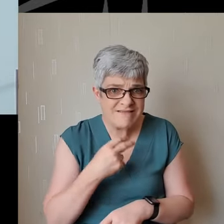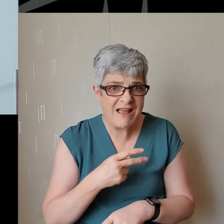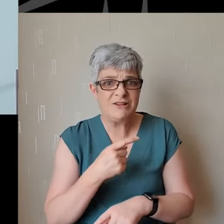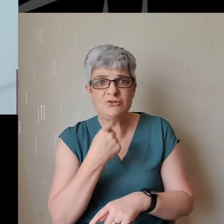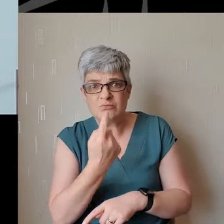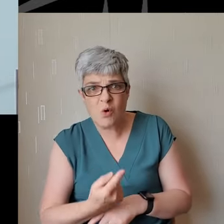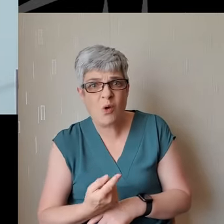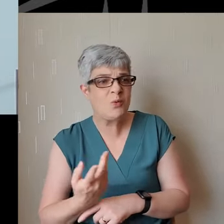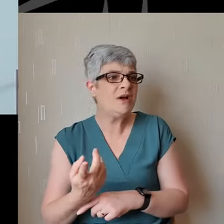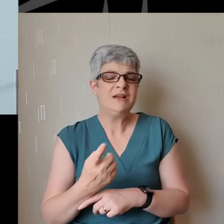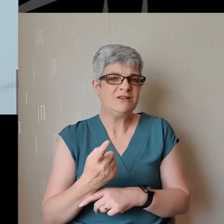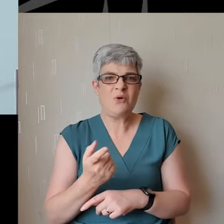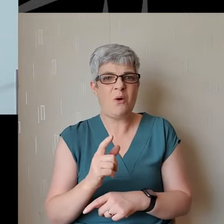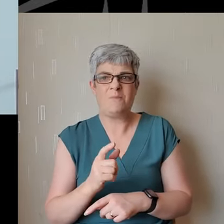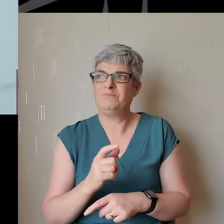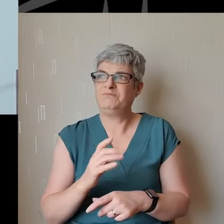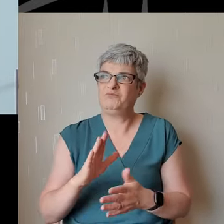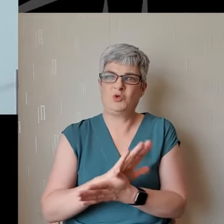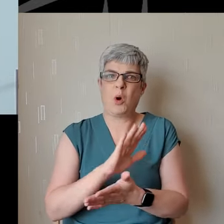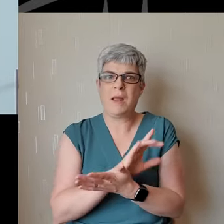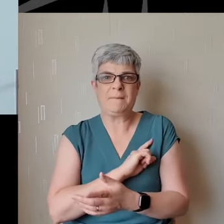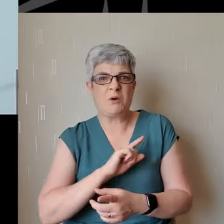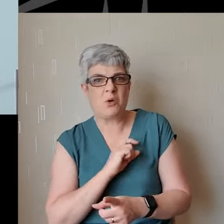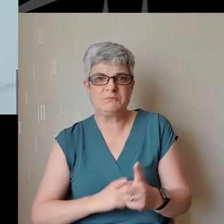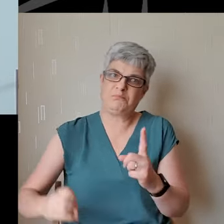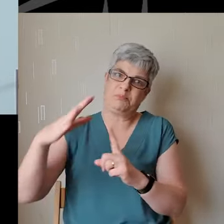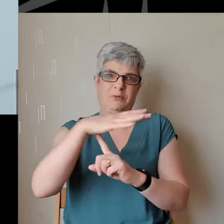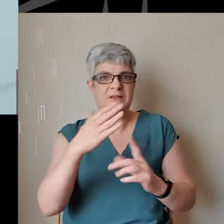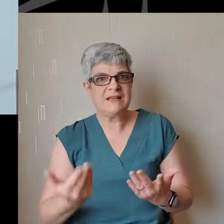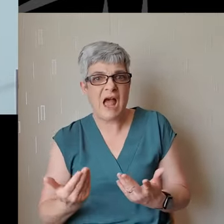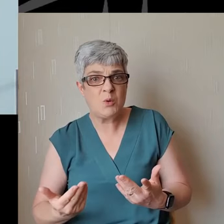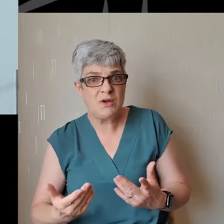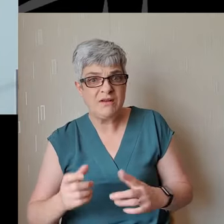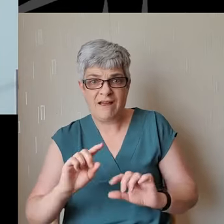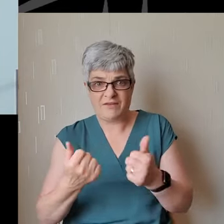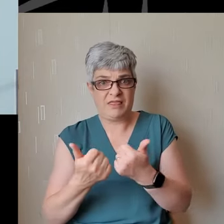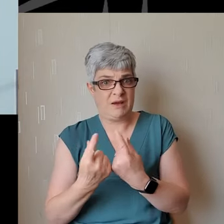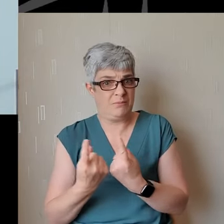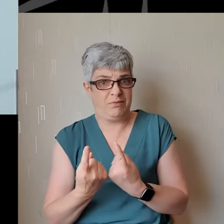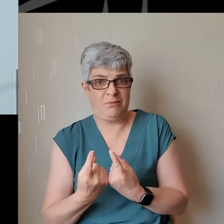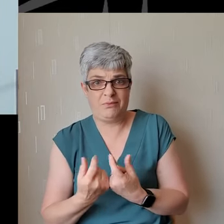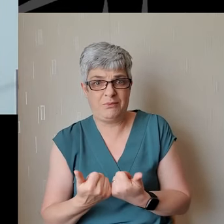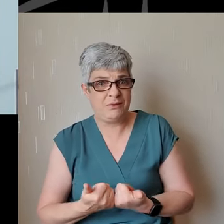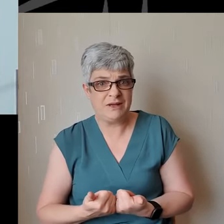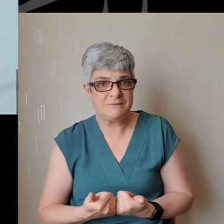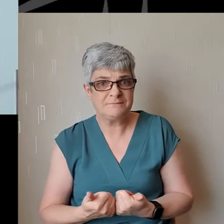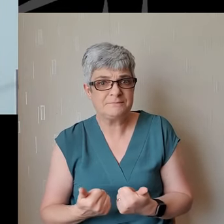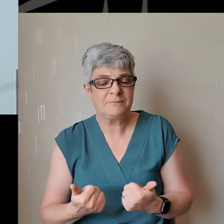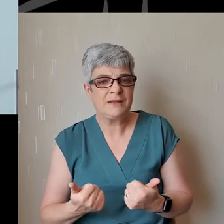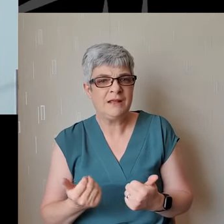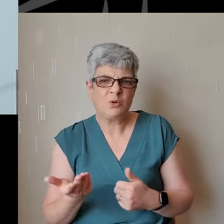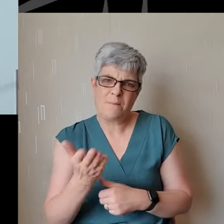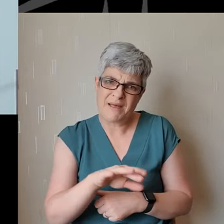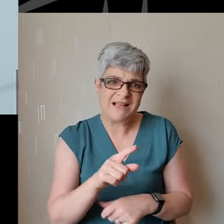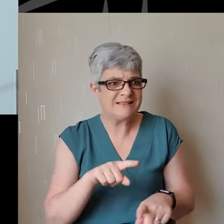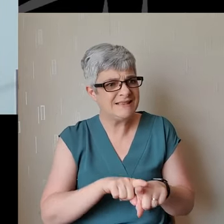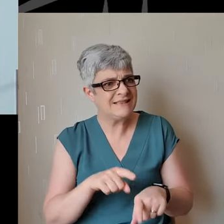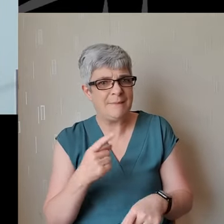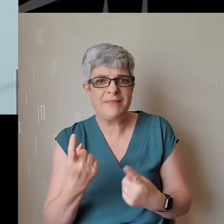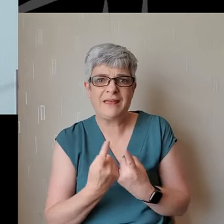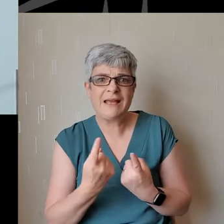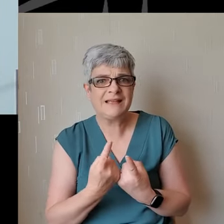because suddenly they'd become magistrates and everything was working out brilliantly well for them. They were going back to the same